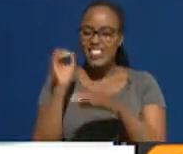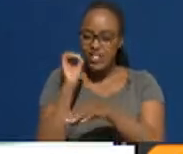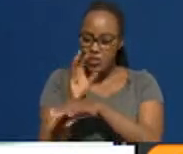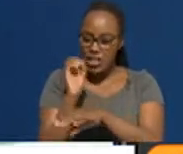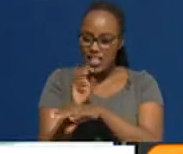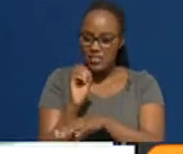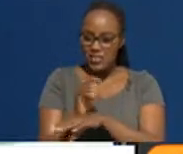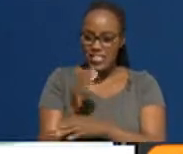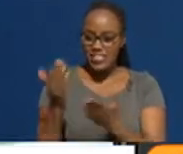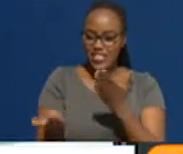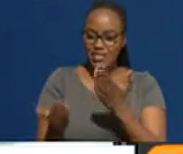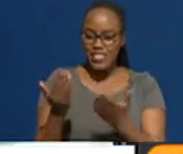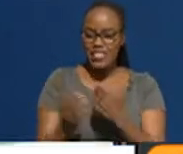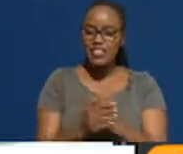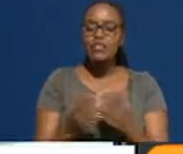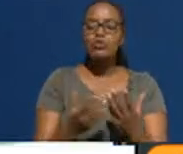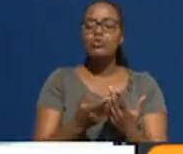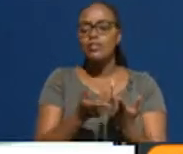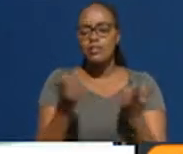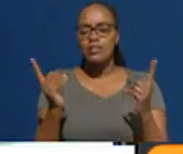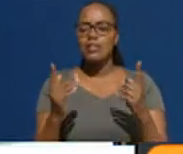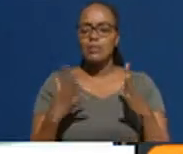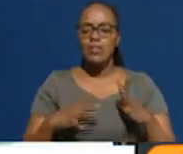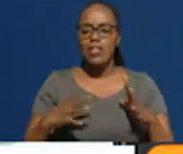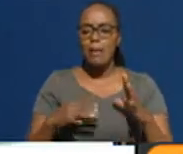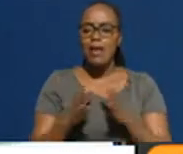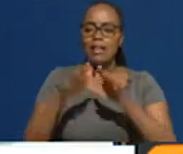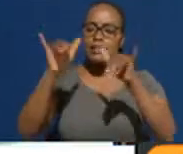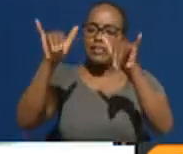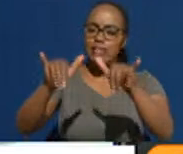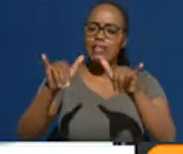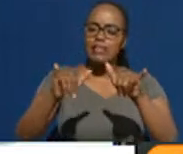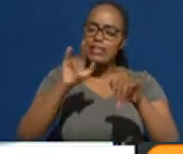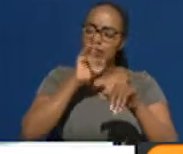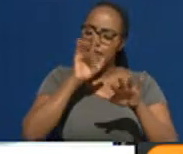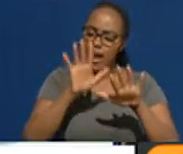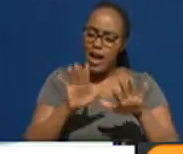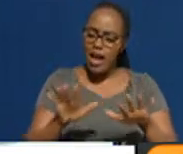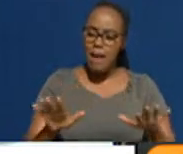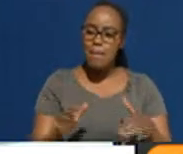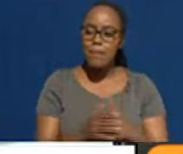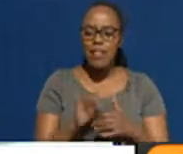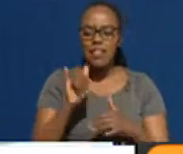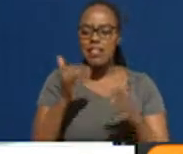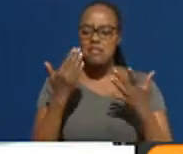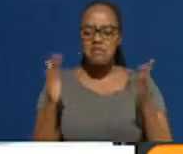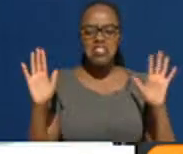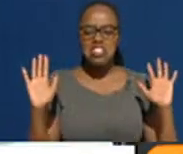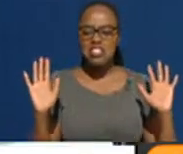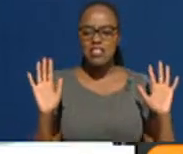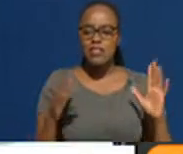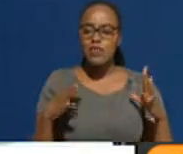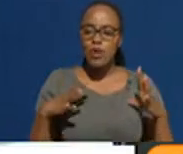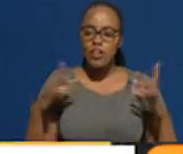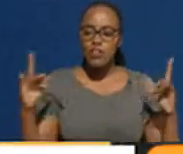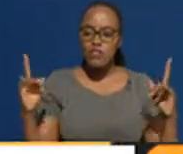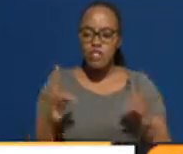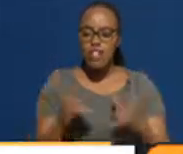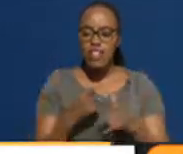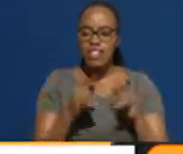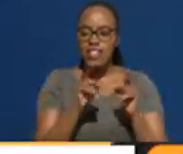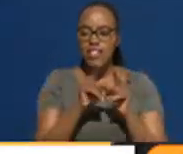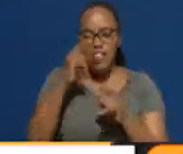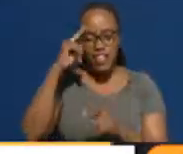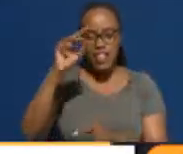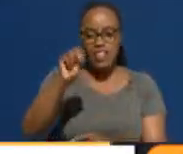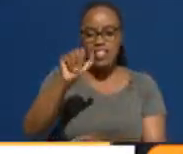out. Get out and remain calm. Okay. That's it. Let's take a break. That note, at